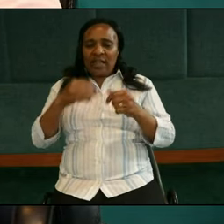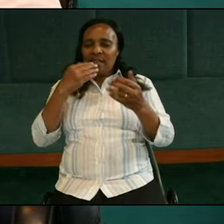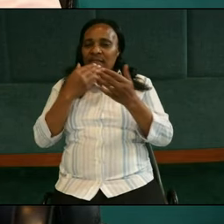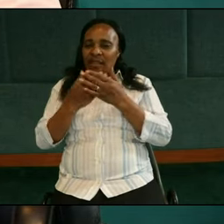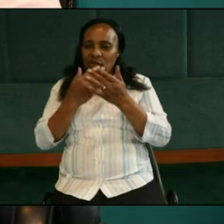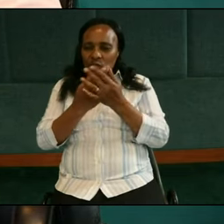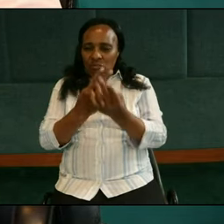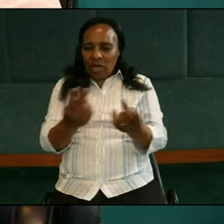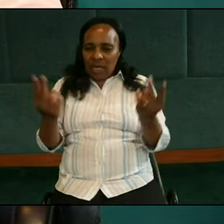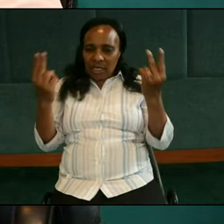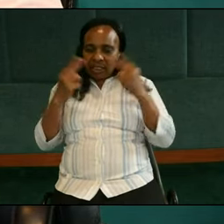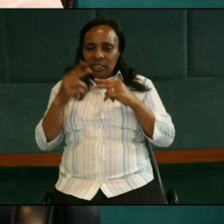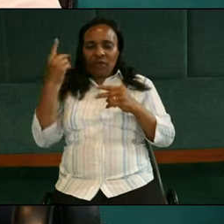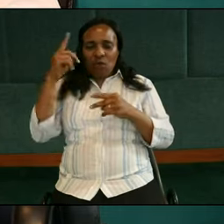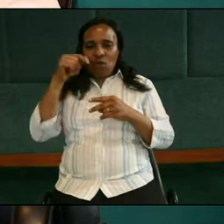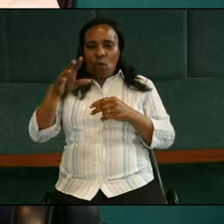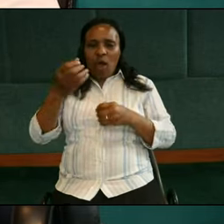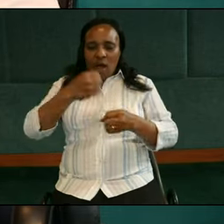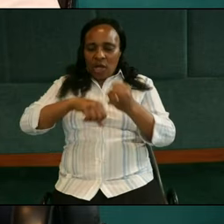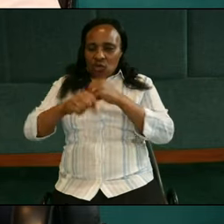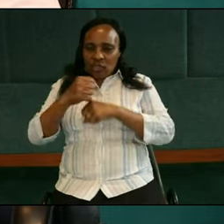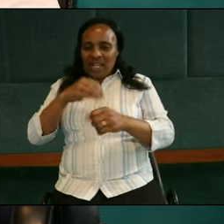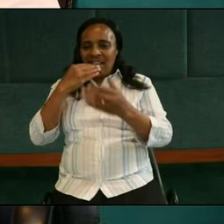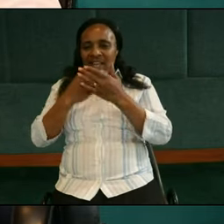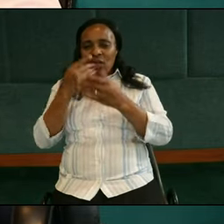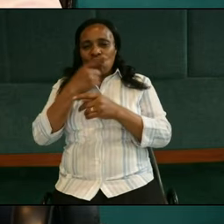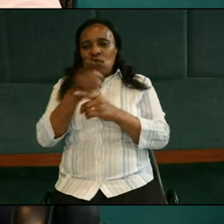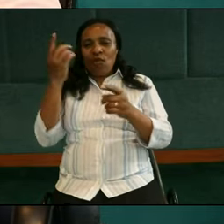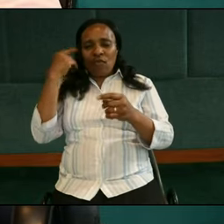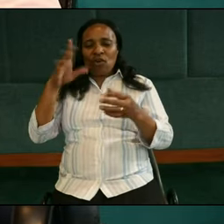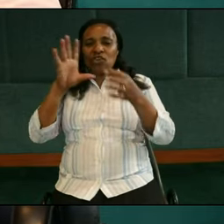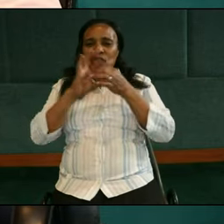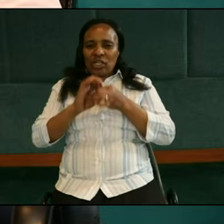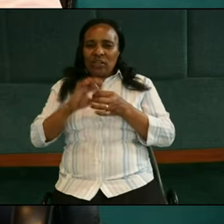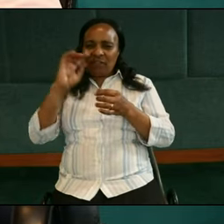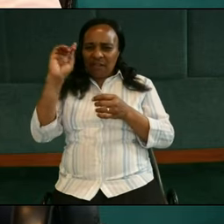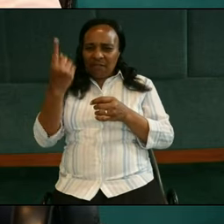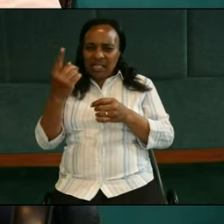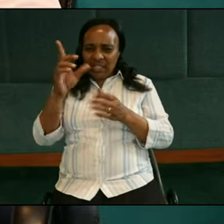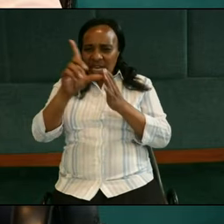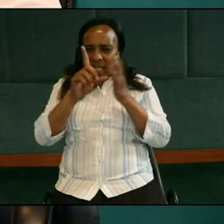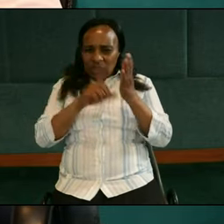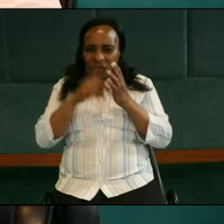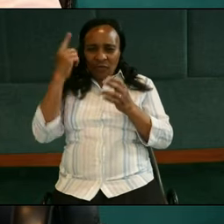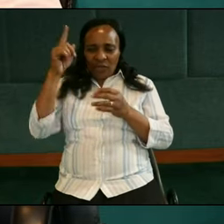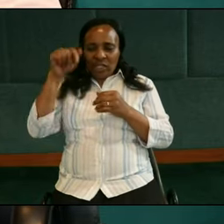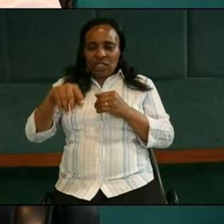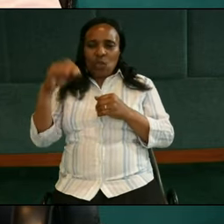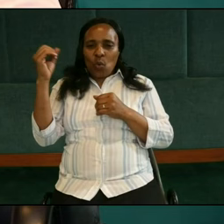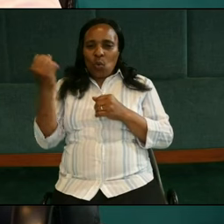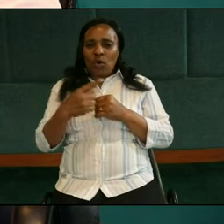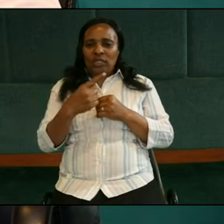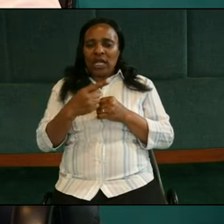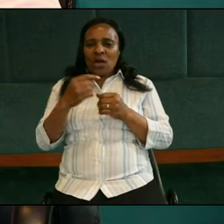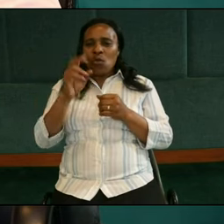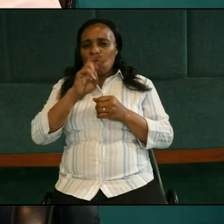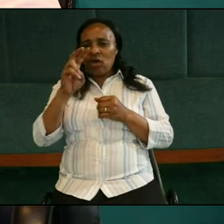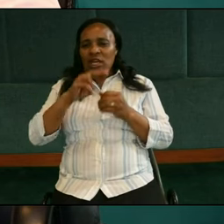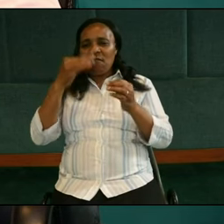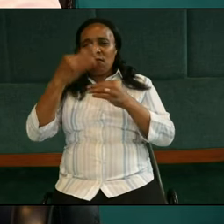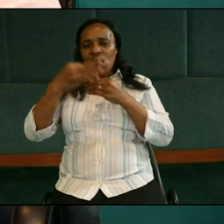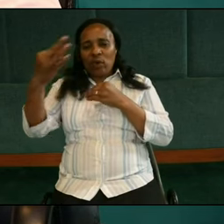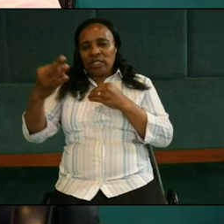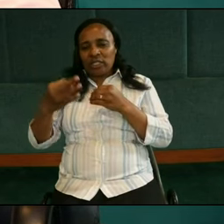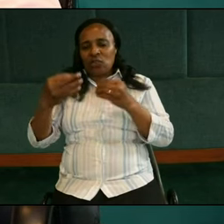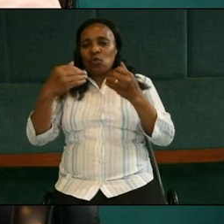panelists. Thank you so much for your input. And thank you for joining us for the very first lesson of this quarter. We look forward to having a very